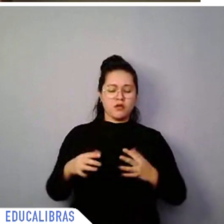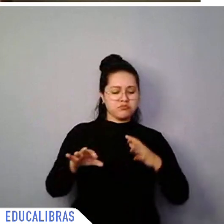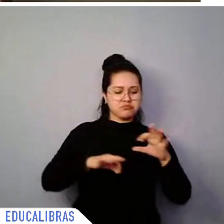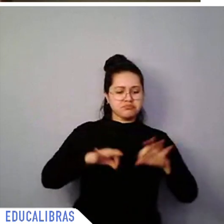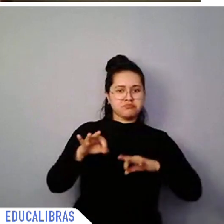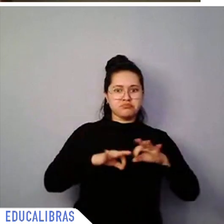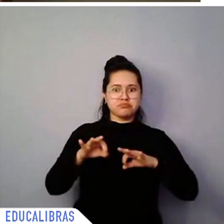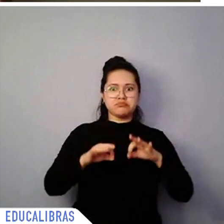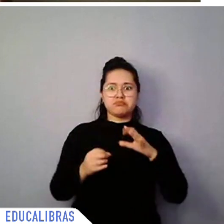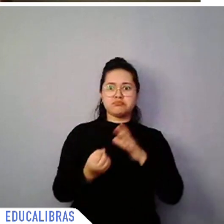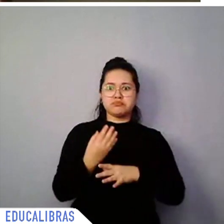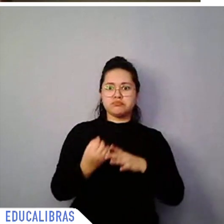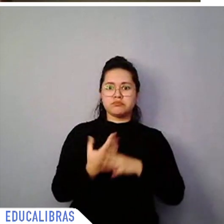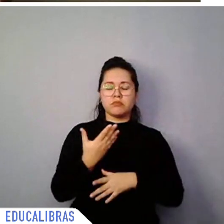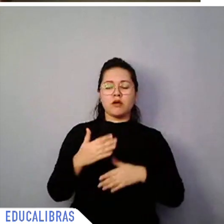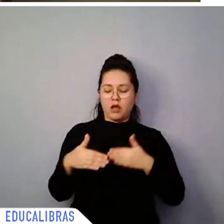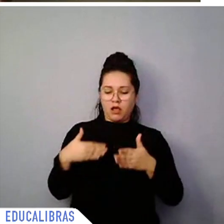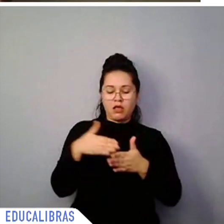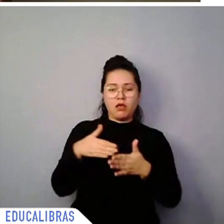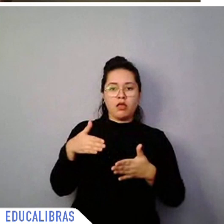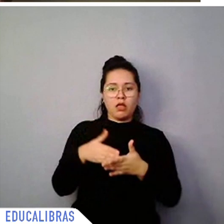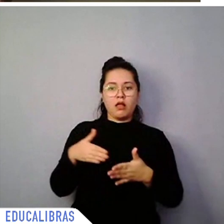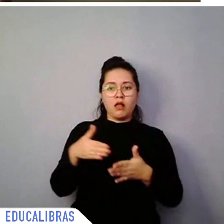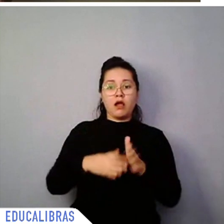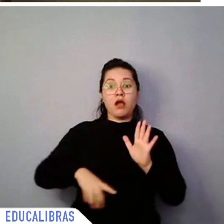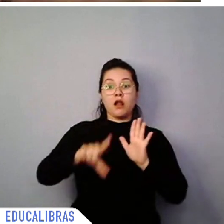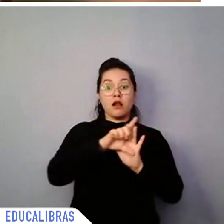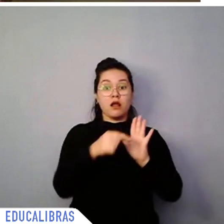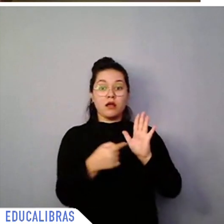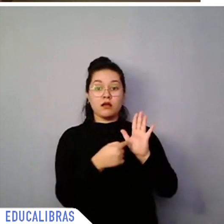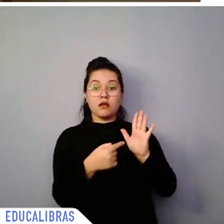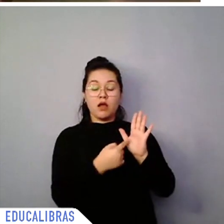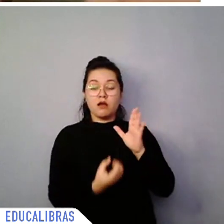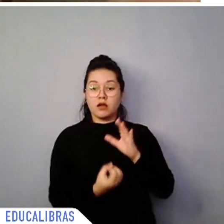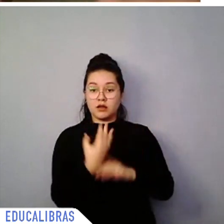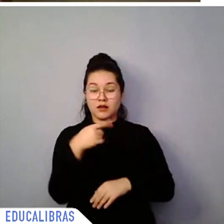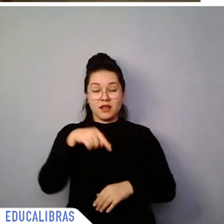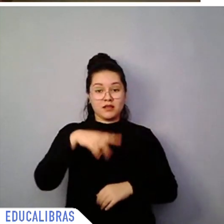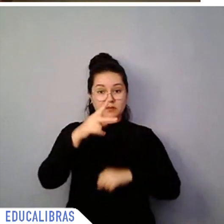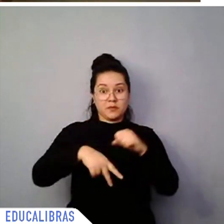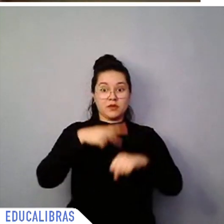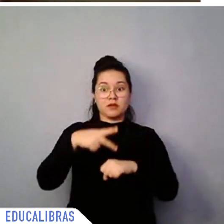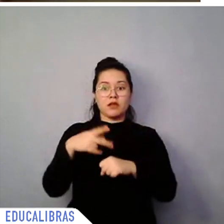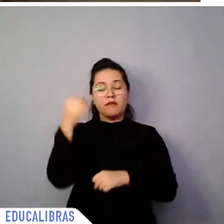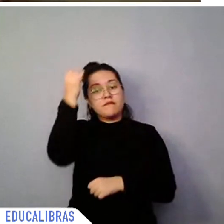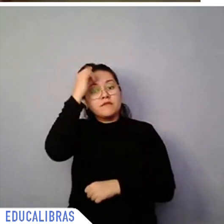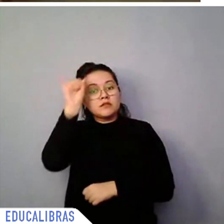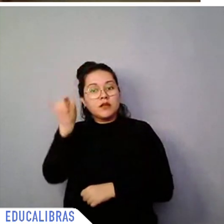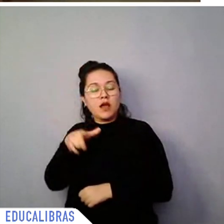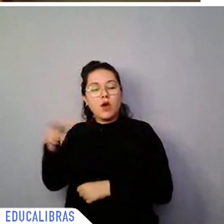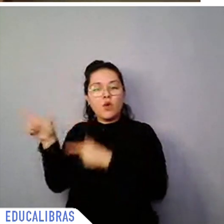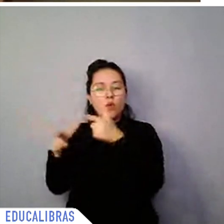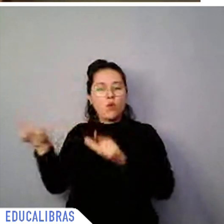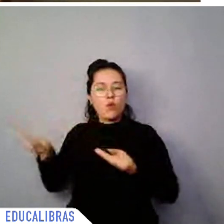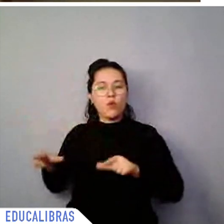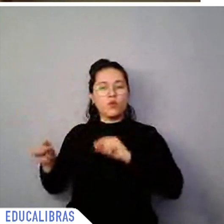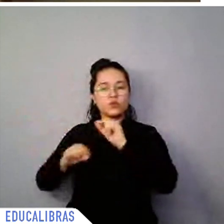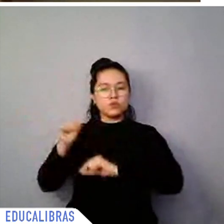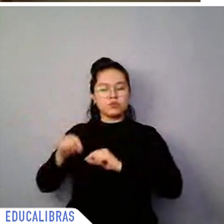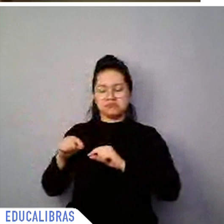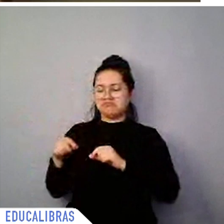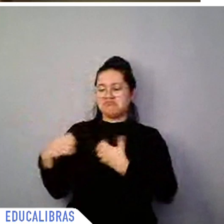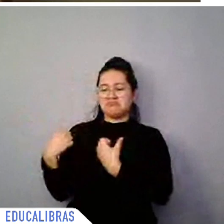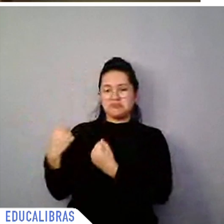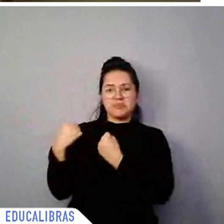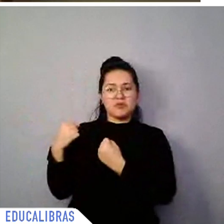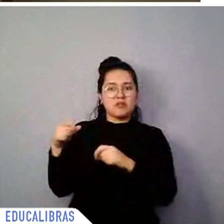who actually pointed it first. So, and we are going to know and work on what